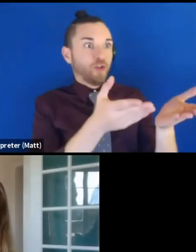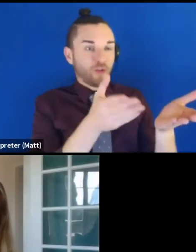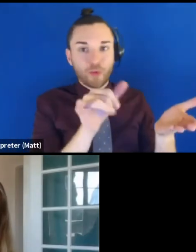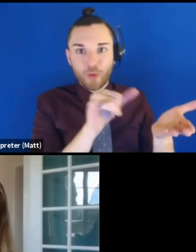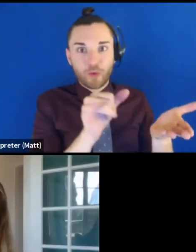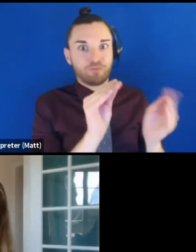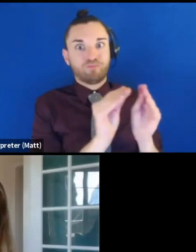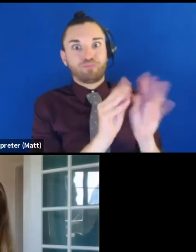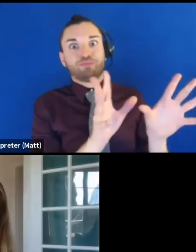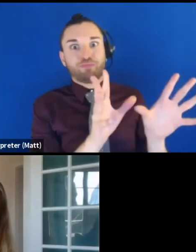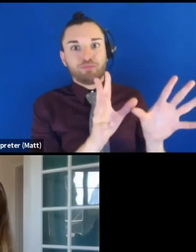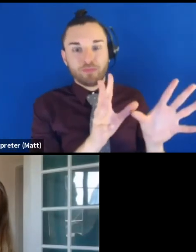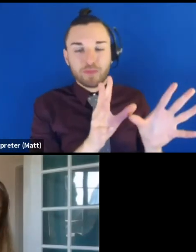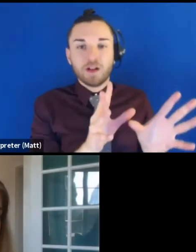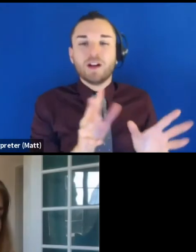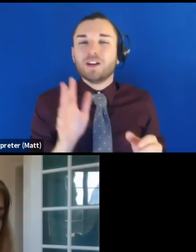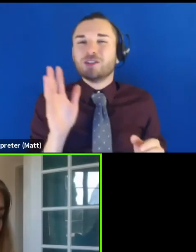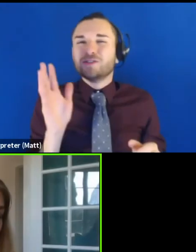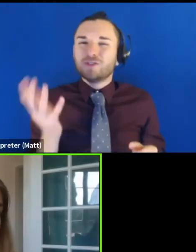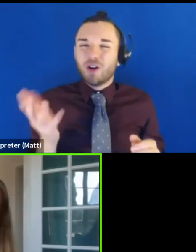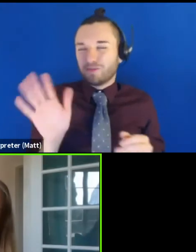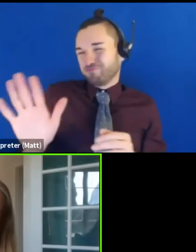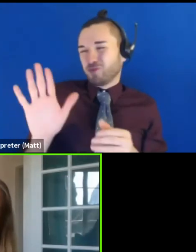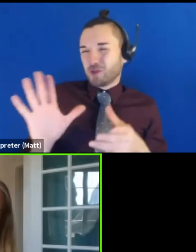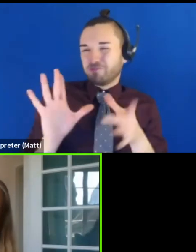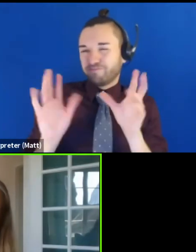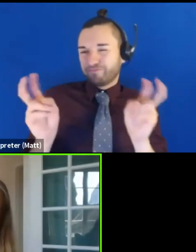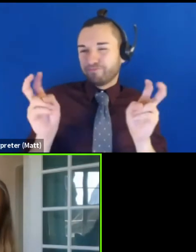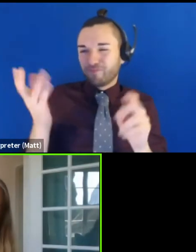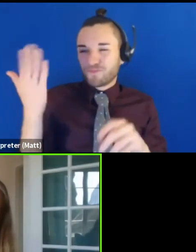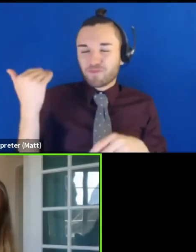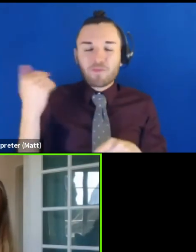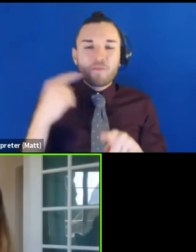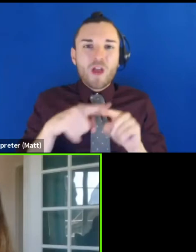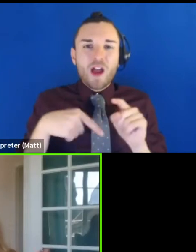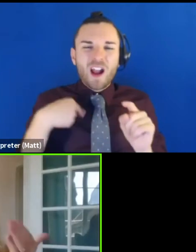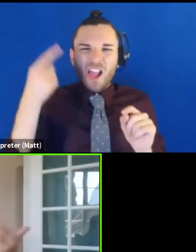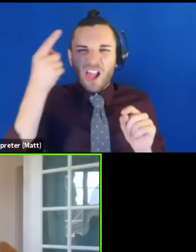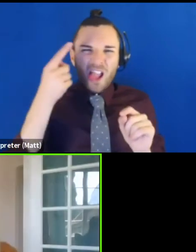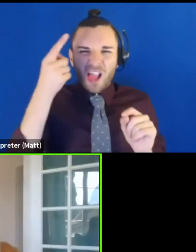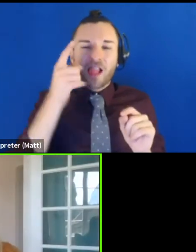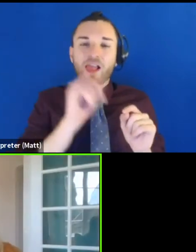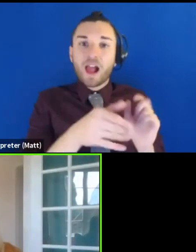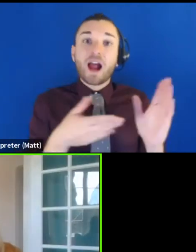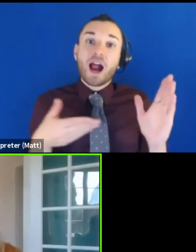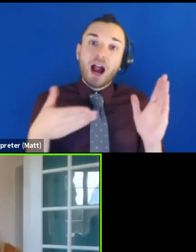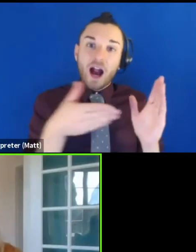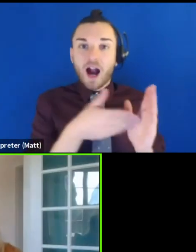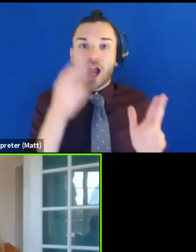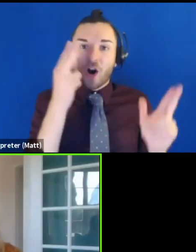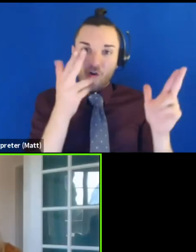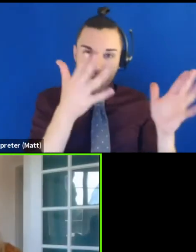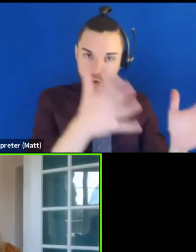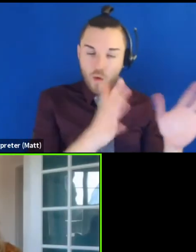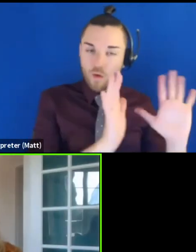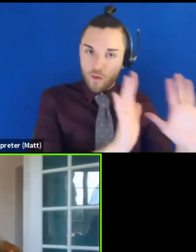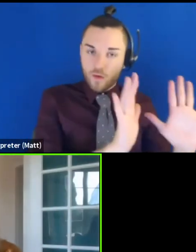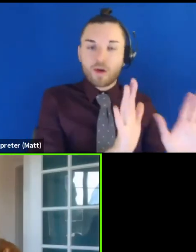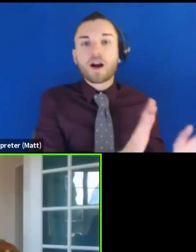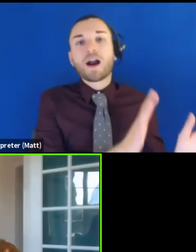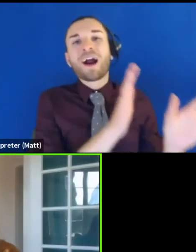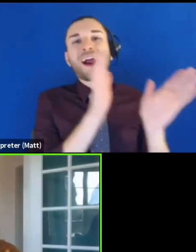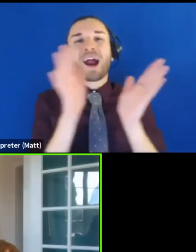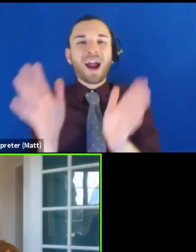talk about these characters and in relation to the question of anti-heroes, and also in relation to the question of